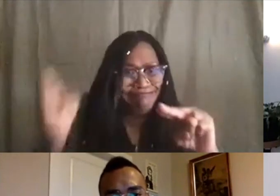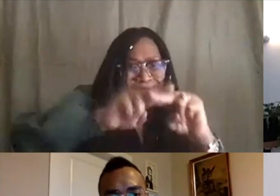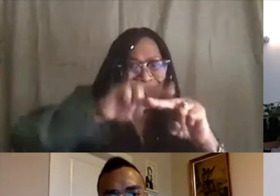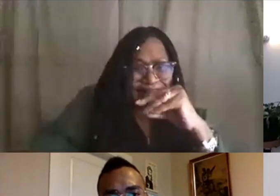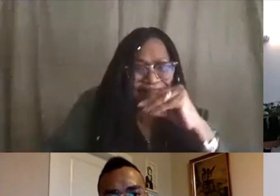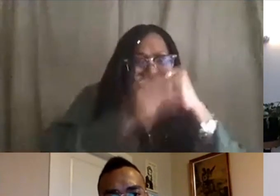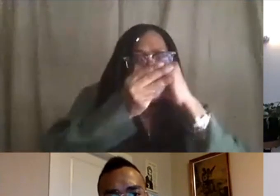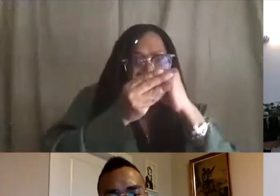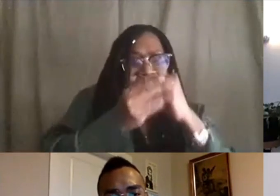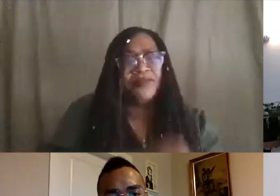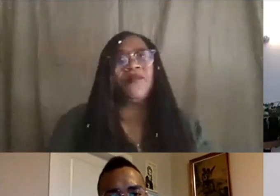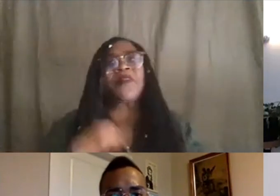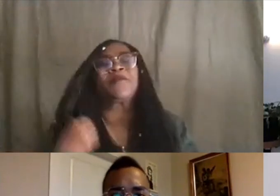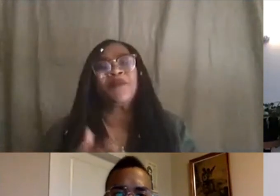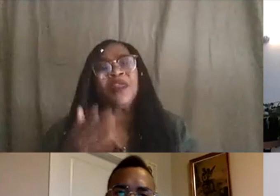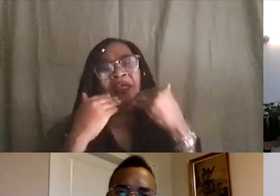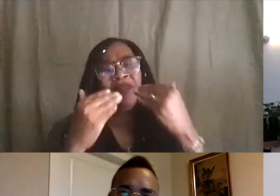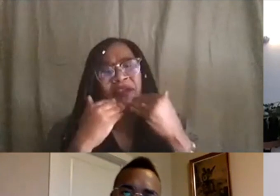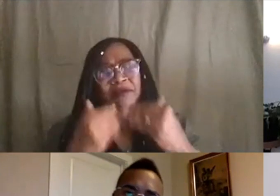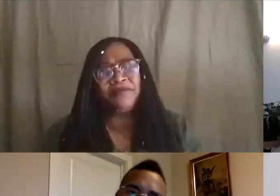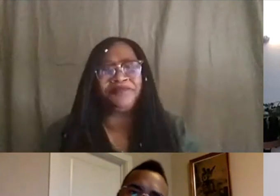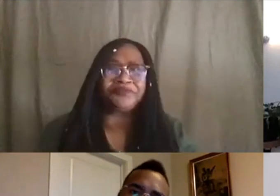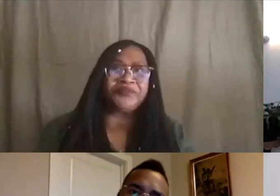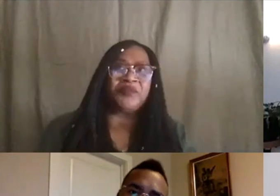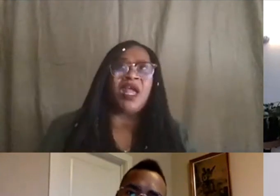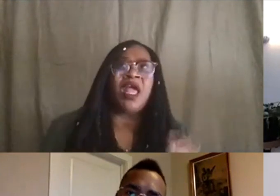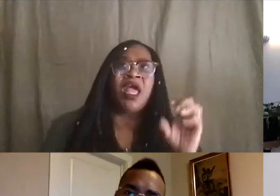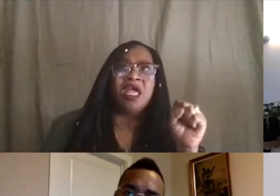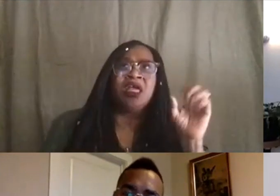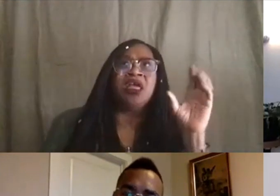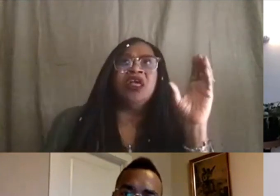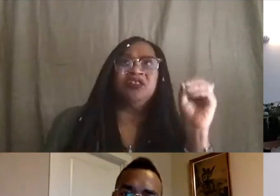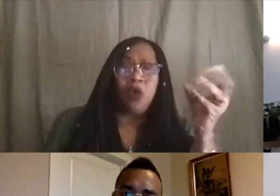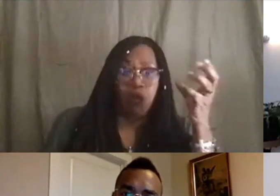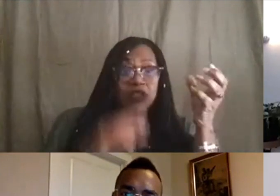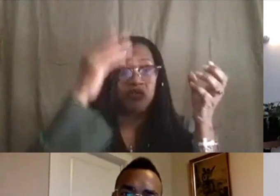Thank you for that, Christina. And so I would like to invite